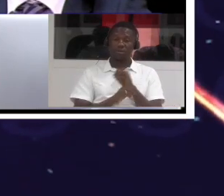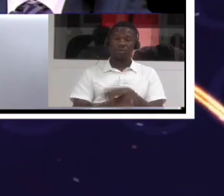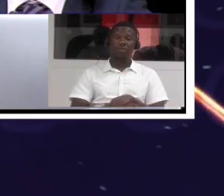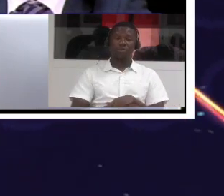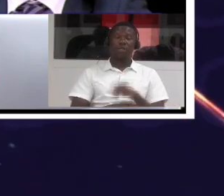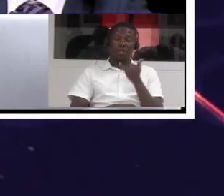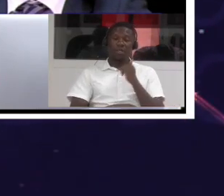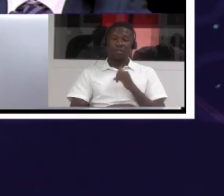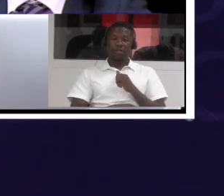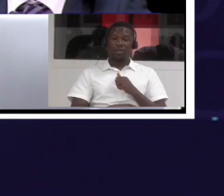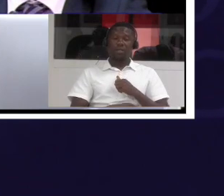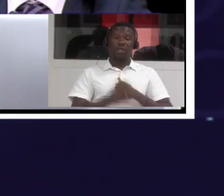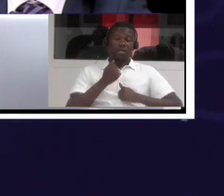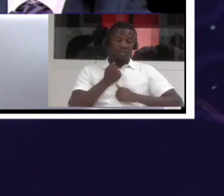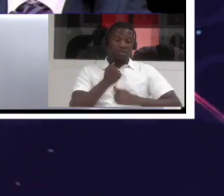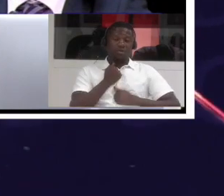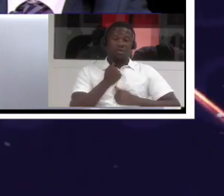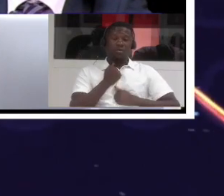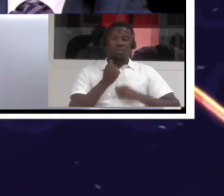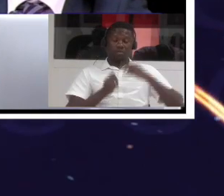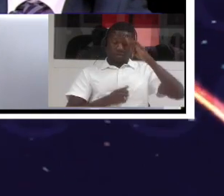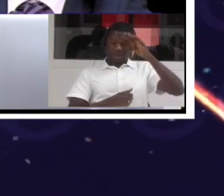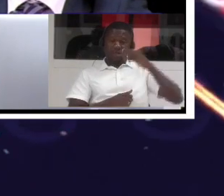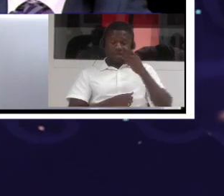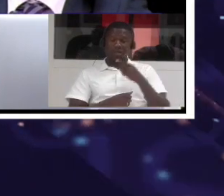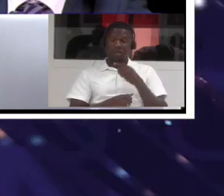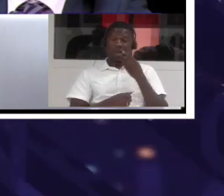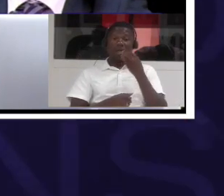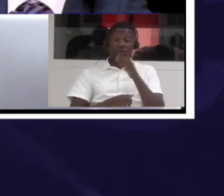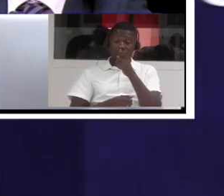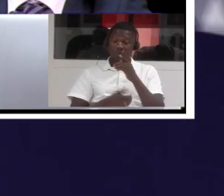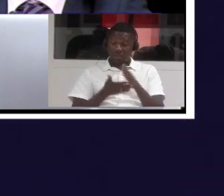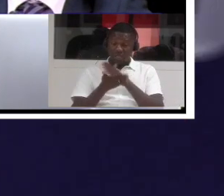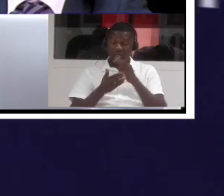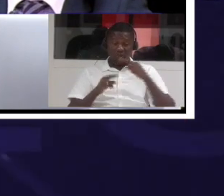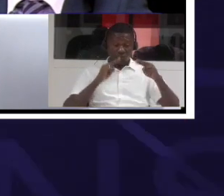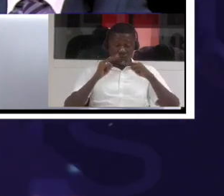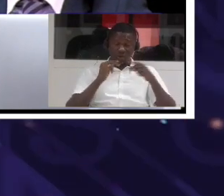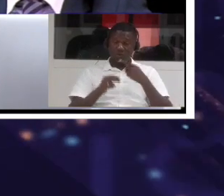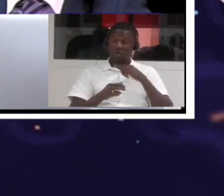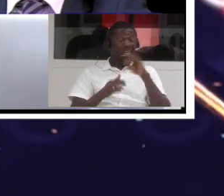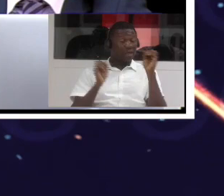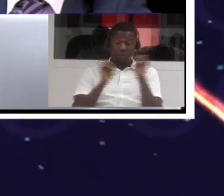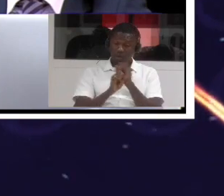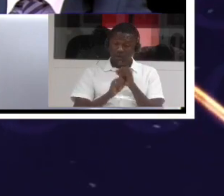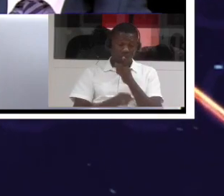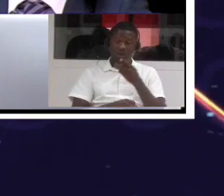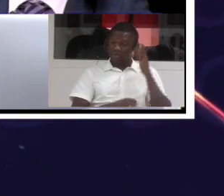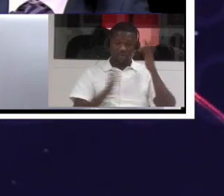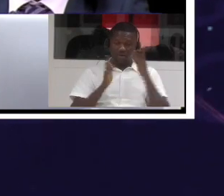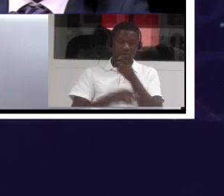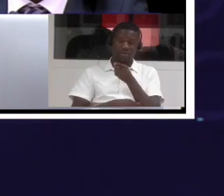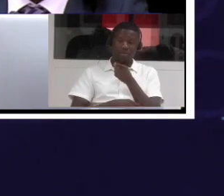Interior Minister told me, if you share this story with anyone, I mean, you will have problems, you know.